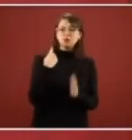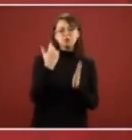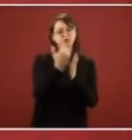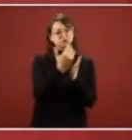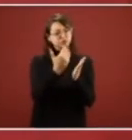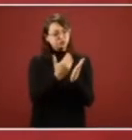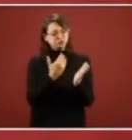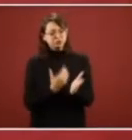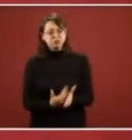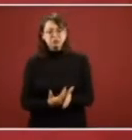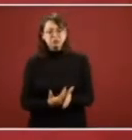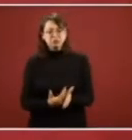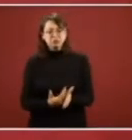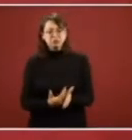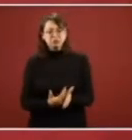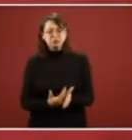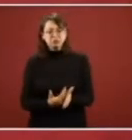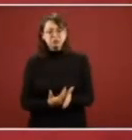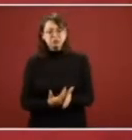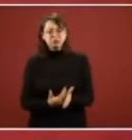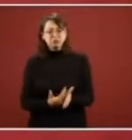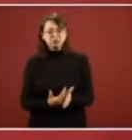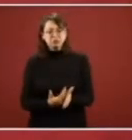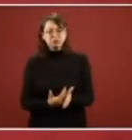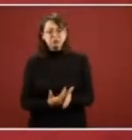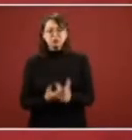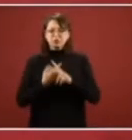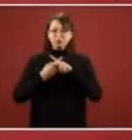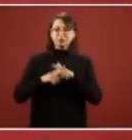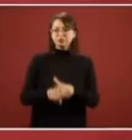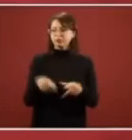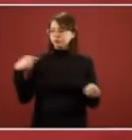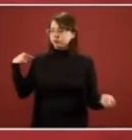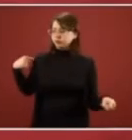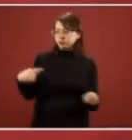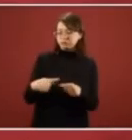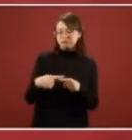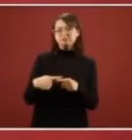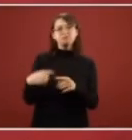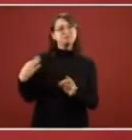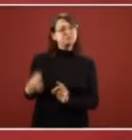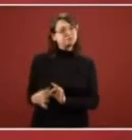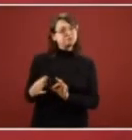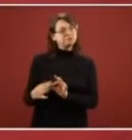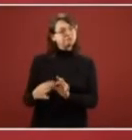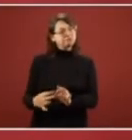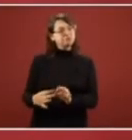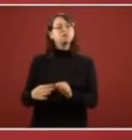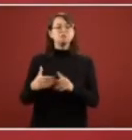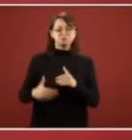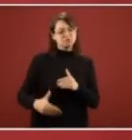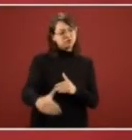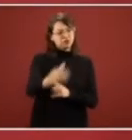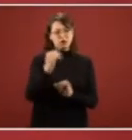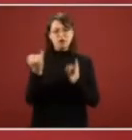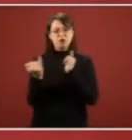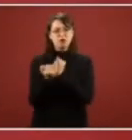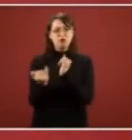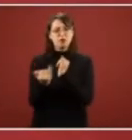Con buenos resultados. And with good results. También se